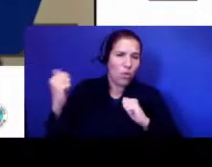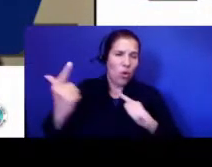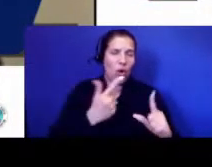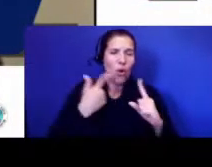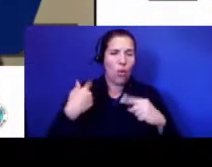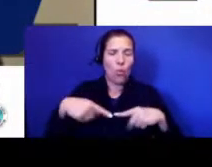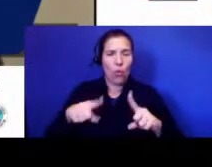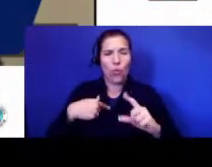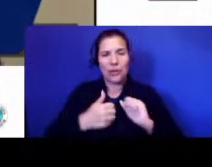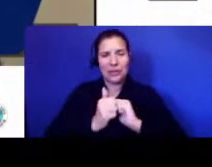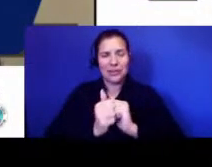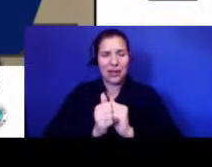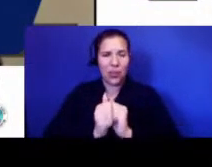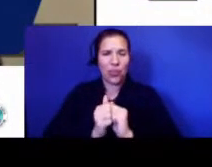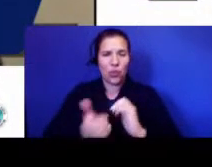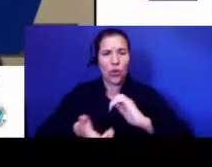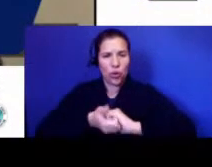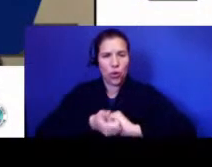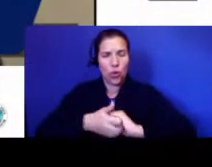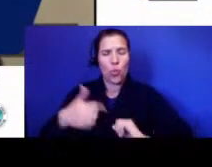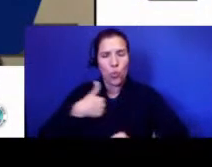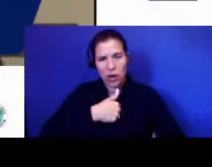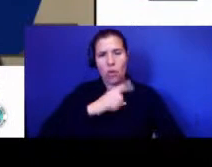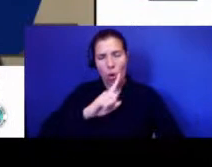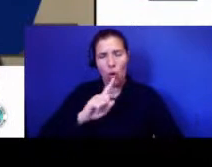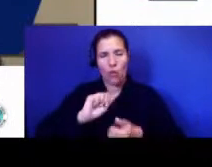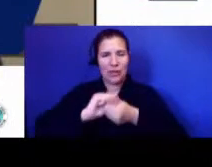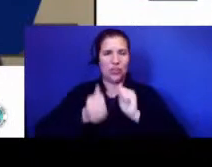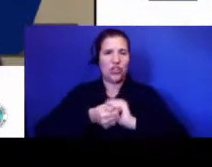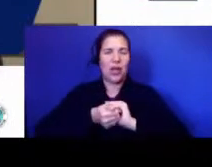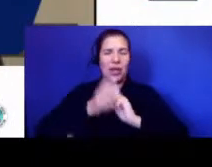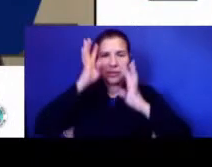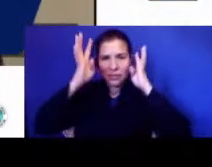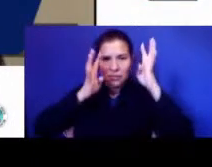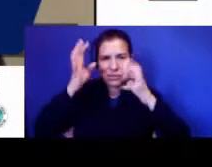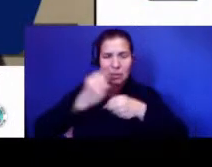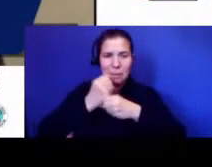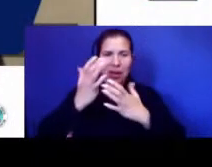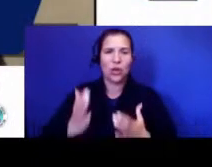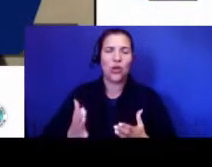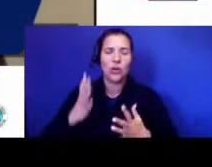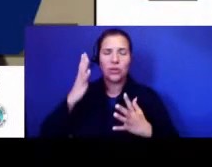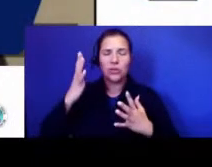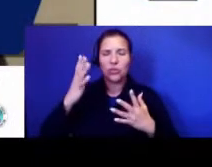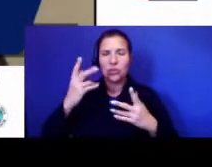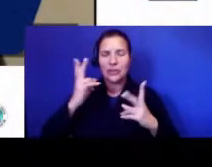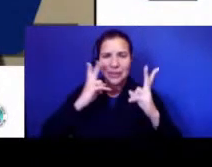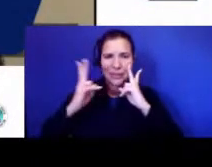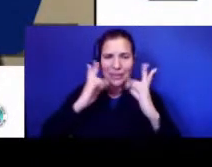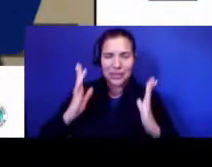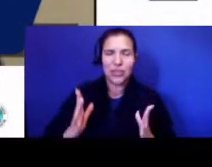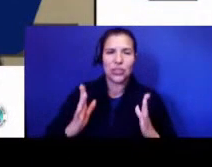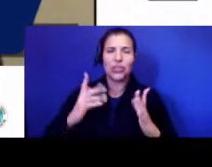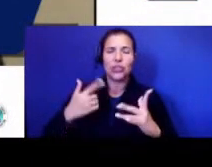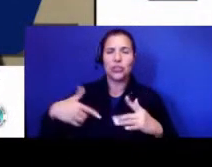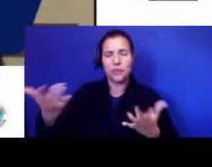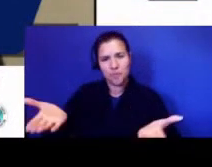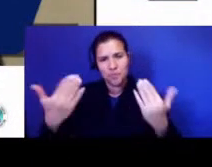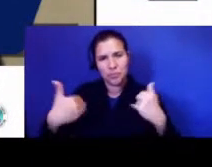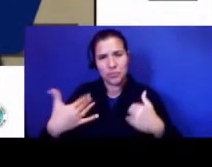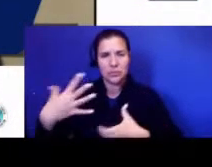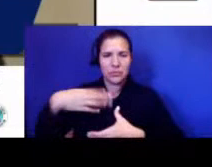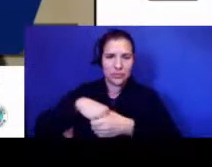together. We are the change makers, the innovators, the dreamers, the seers. Come on in,